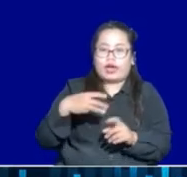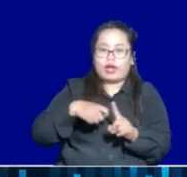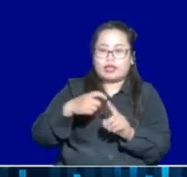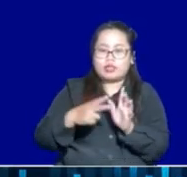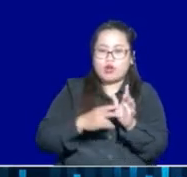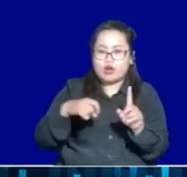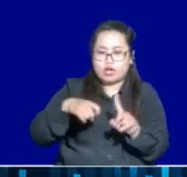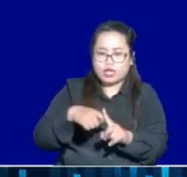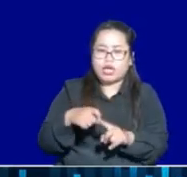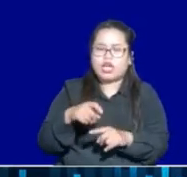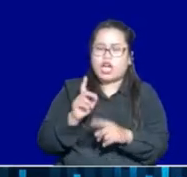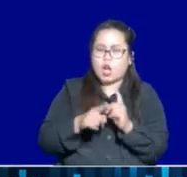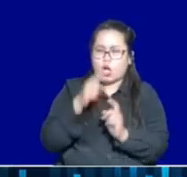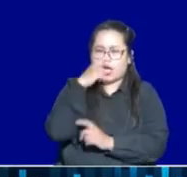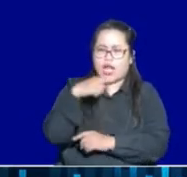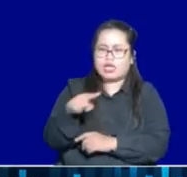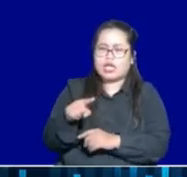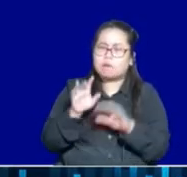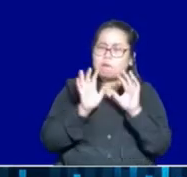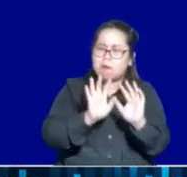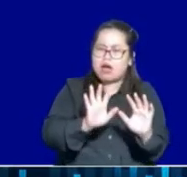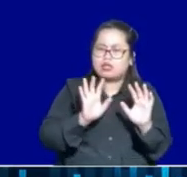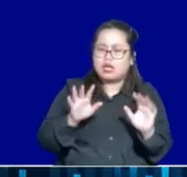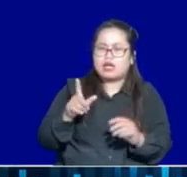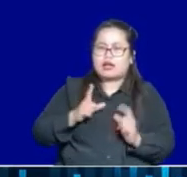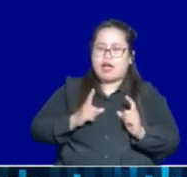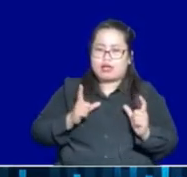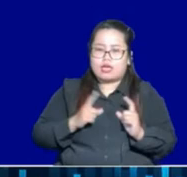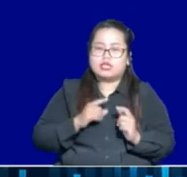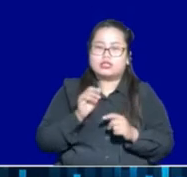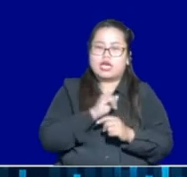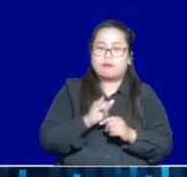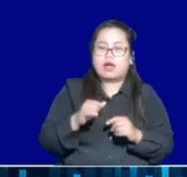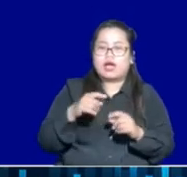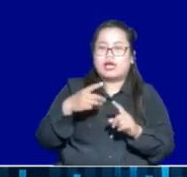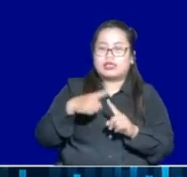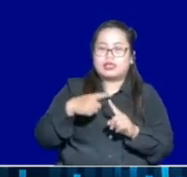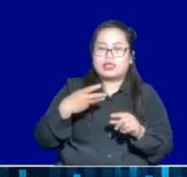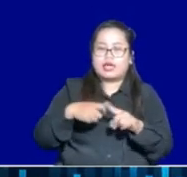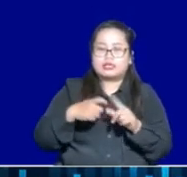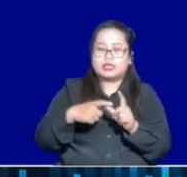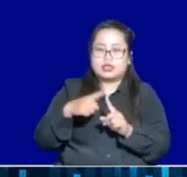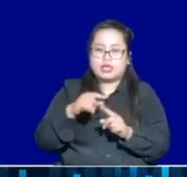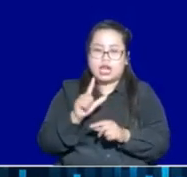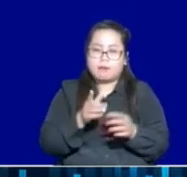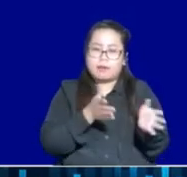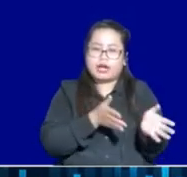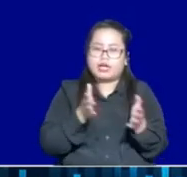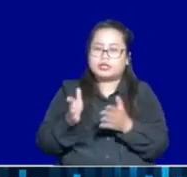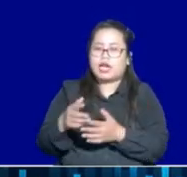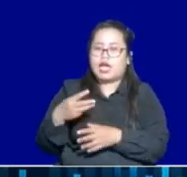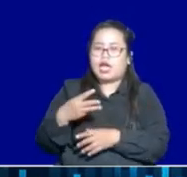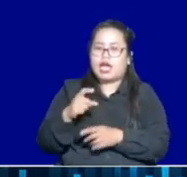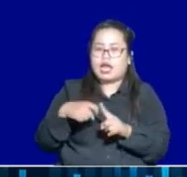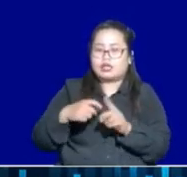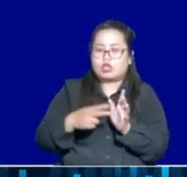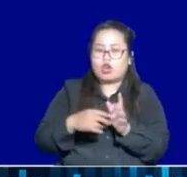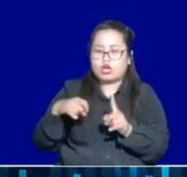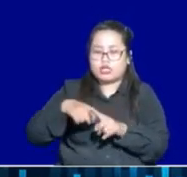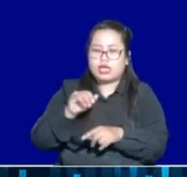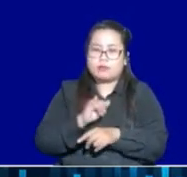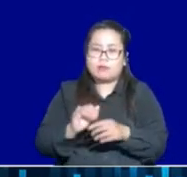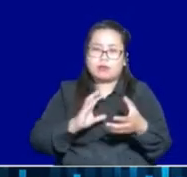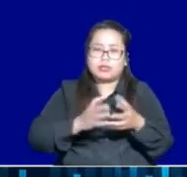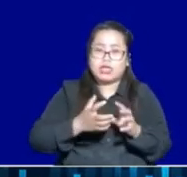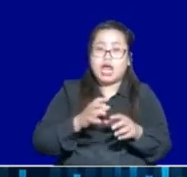intensely as they were before. They moved on to electronics and machinery. This is China. It moved on to textiles, then onto electronics and